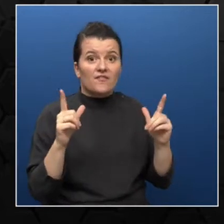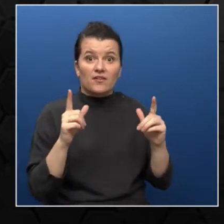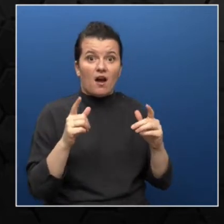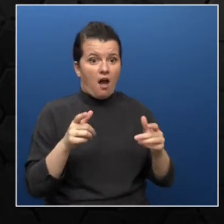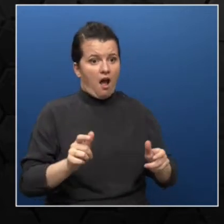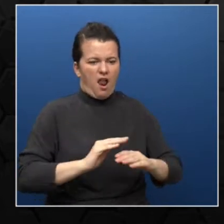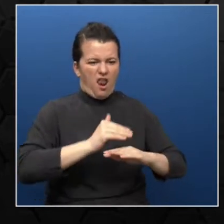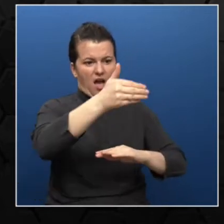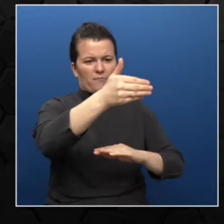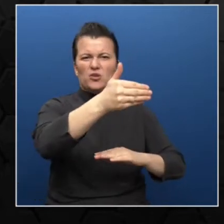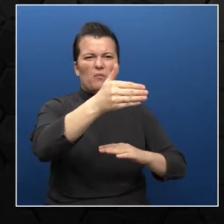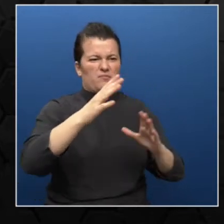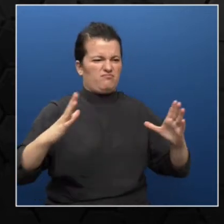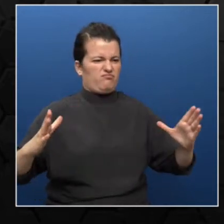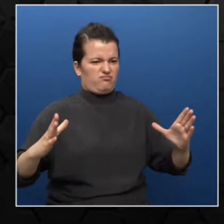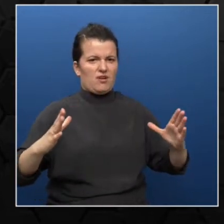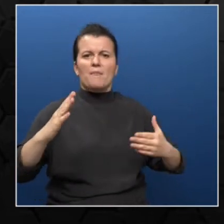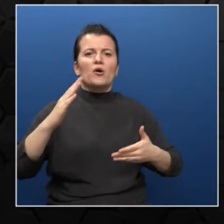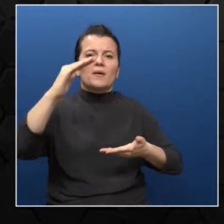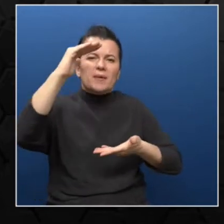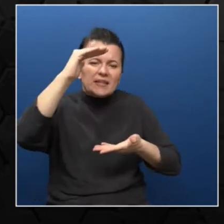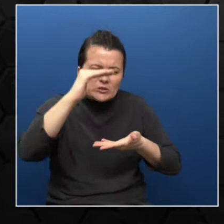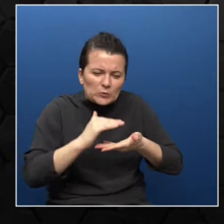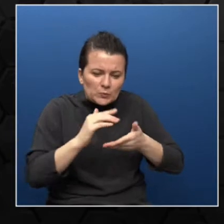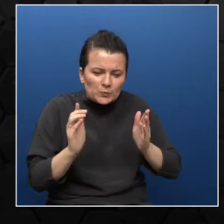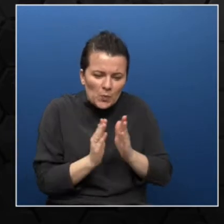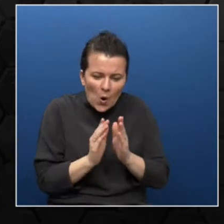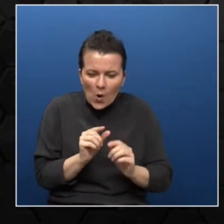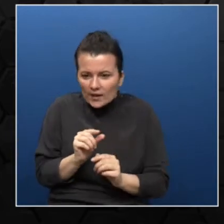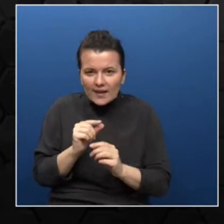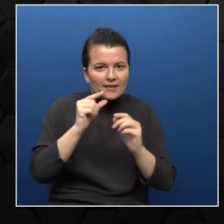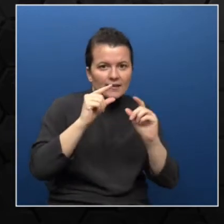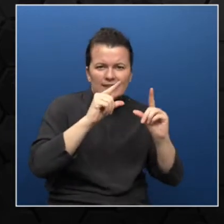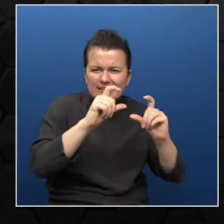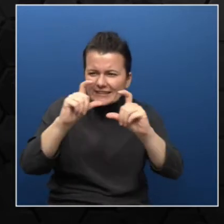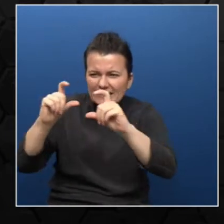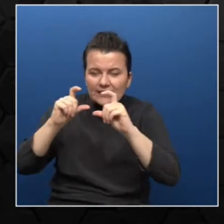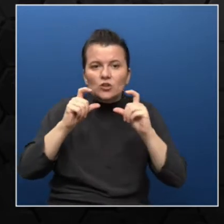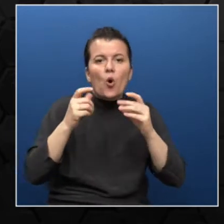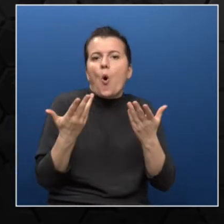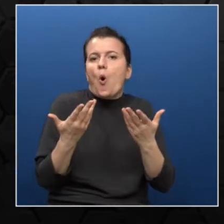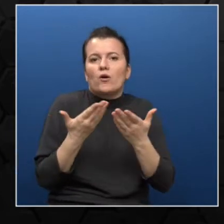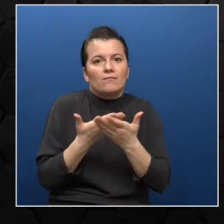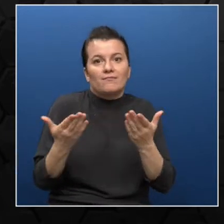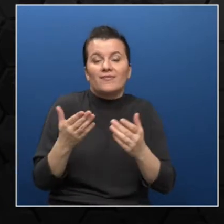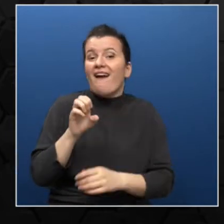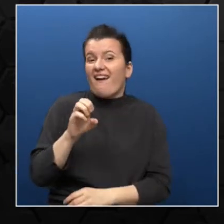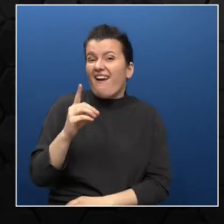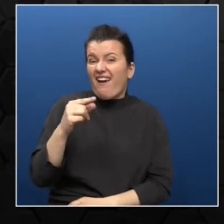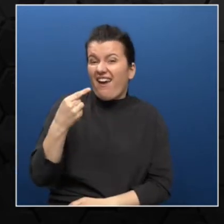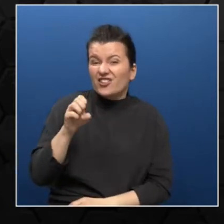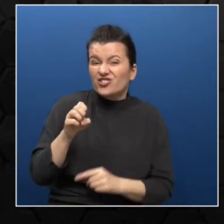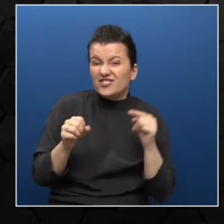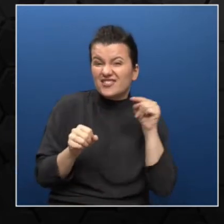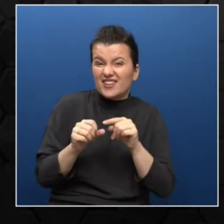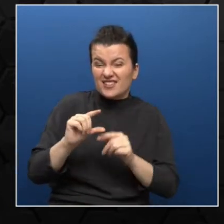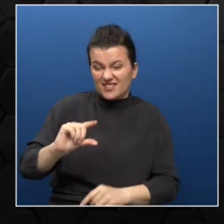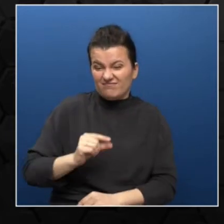those algorithms. And that is effectively what edge AI is. So